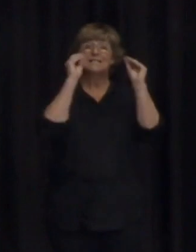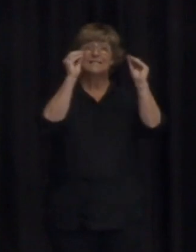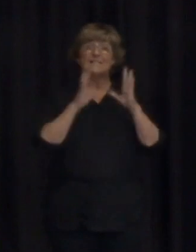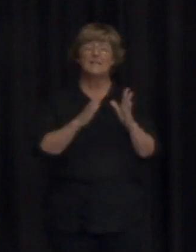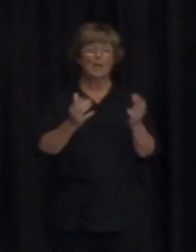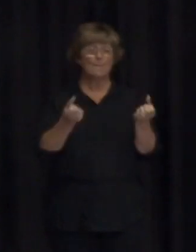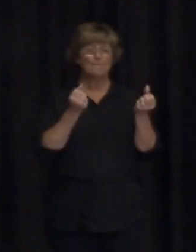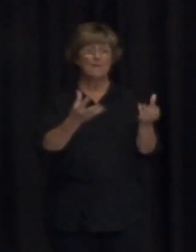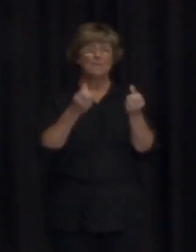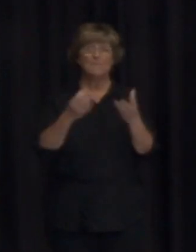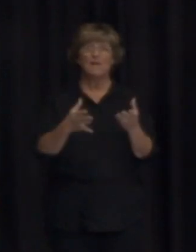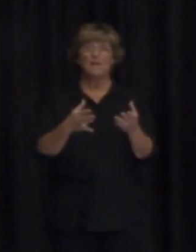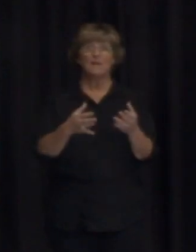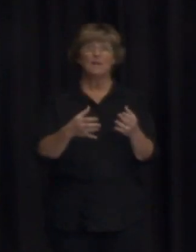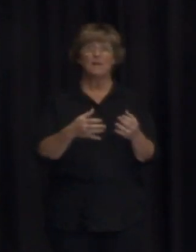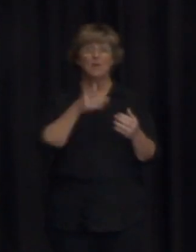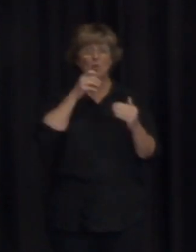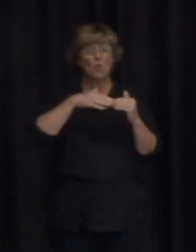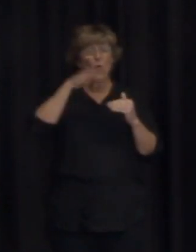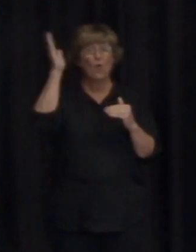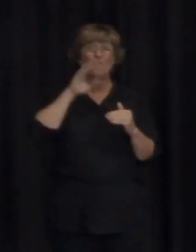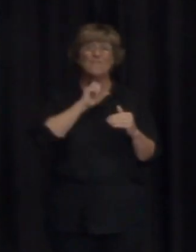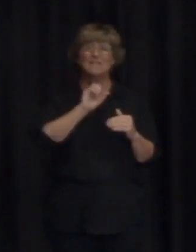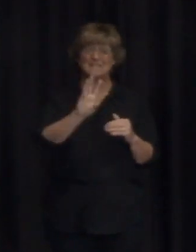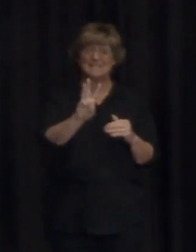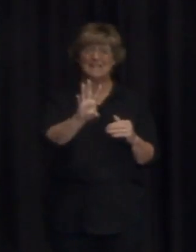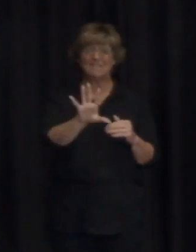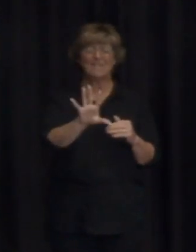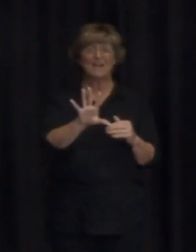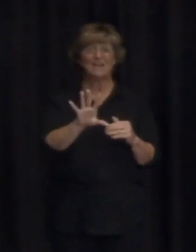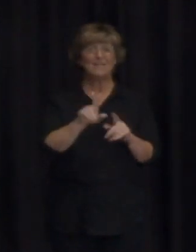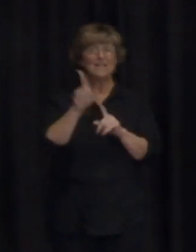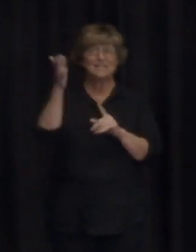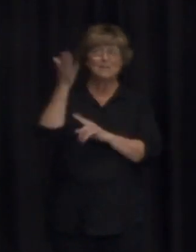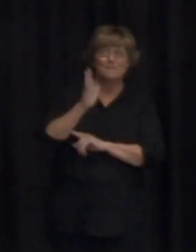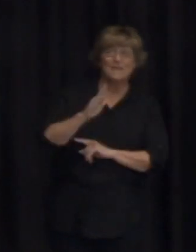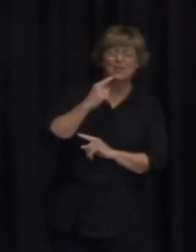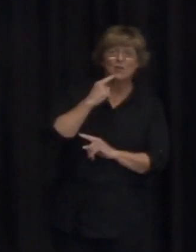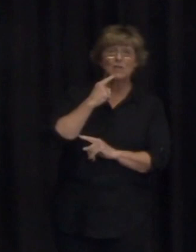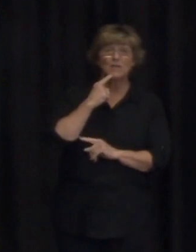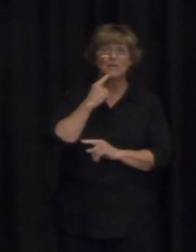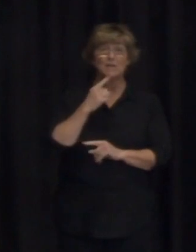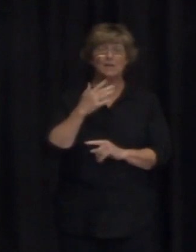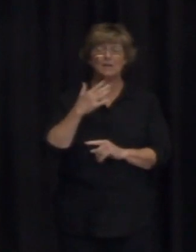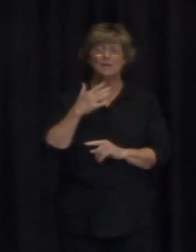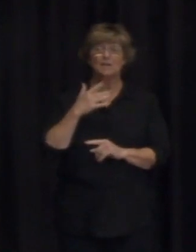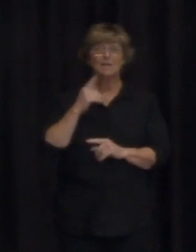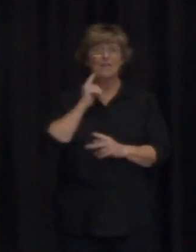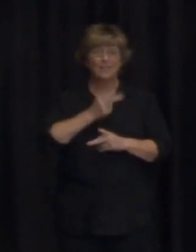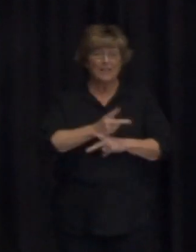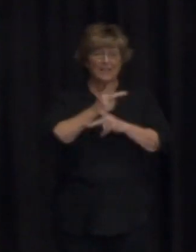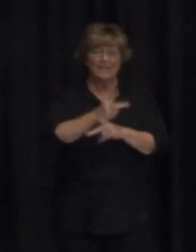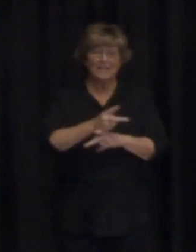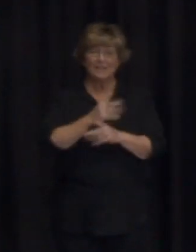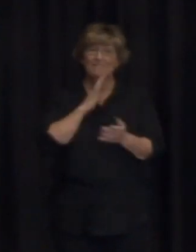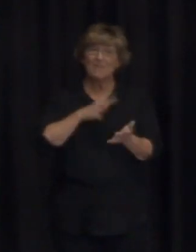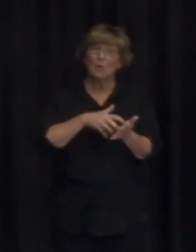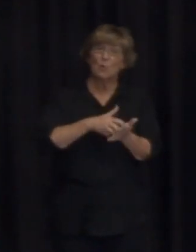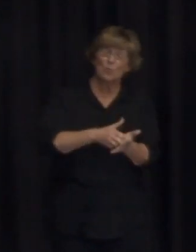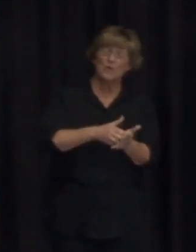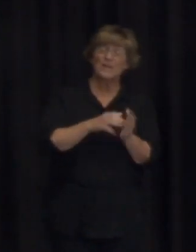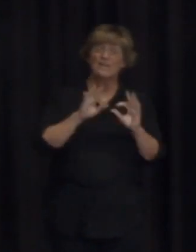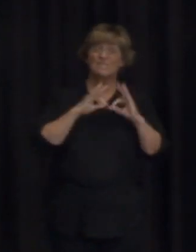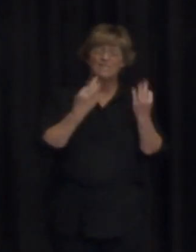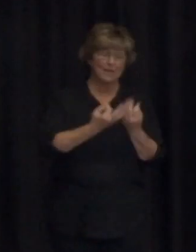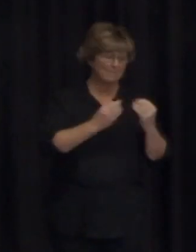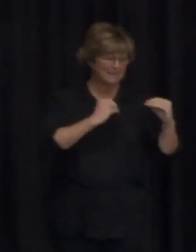them, many of them, are over the age of 65. Some of them, as the speaker said, and my colleagues, are taking care of vulnerable family members, teaching